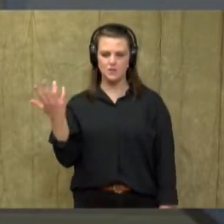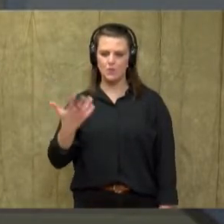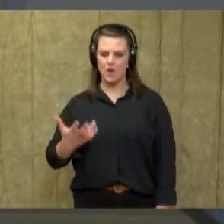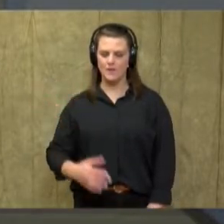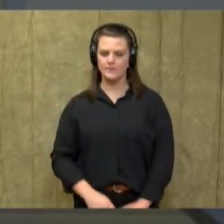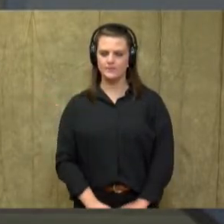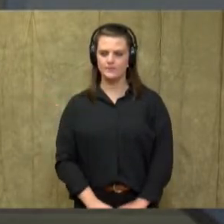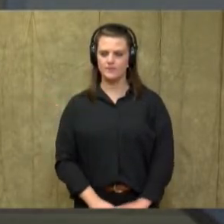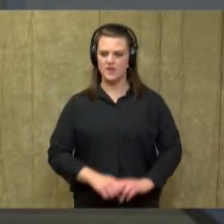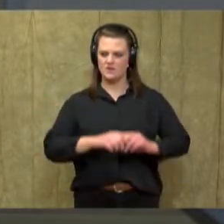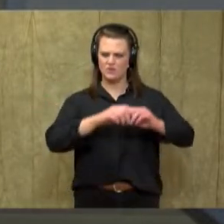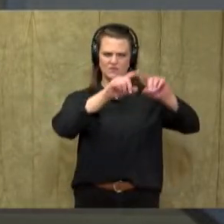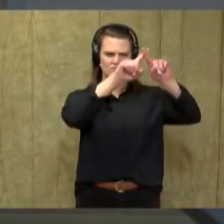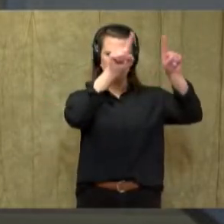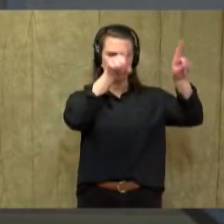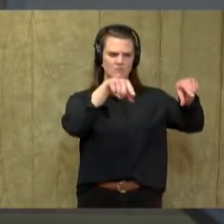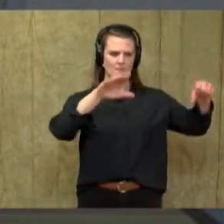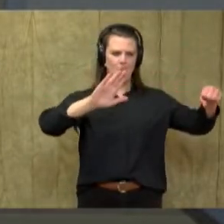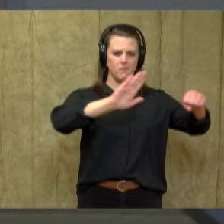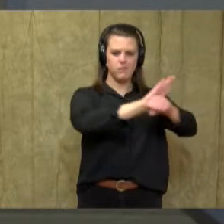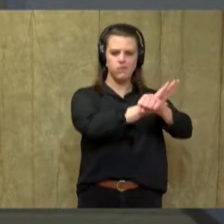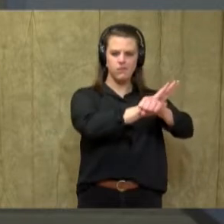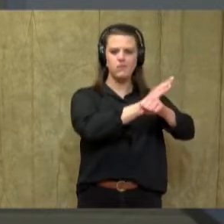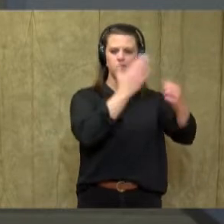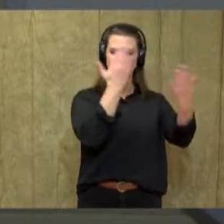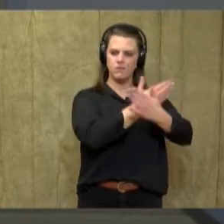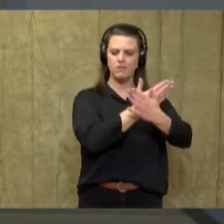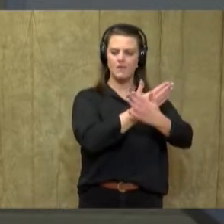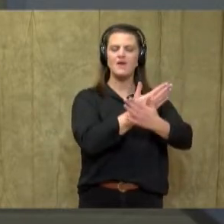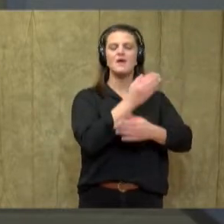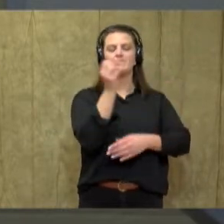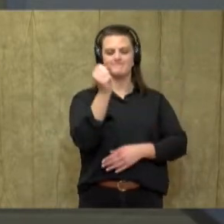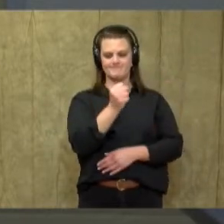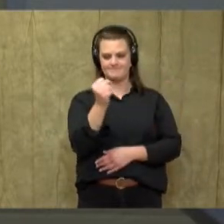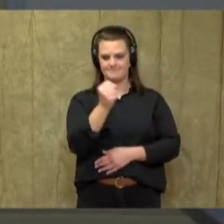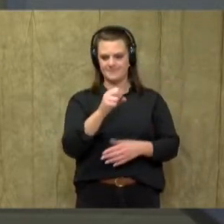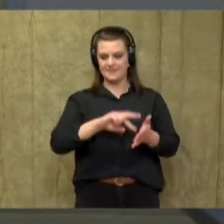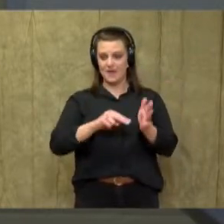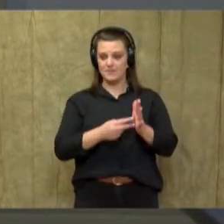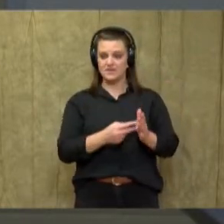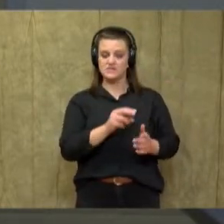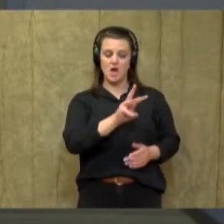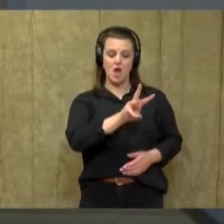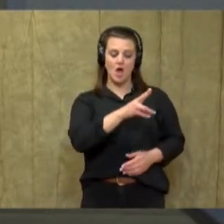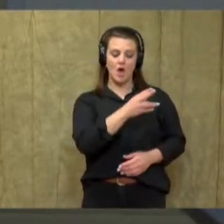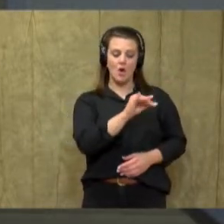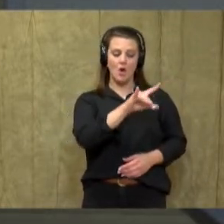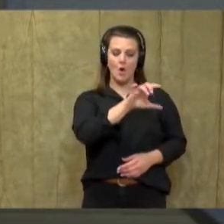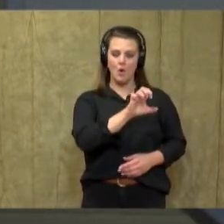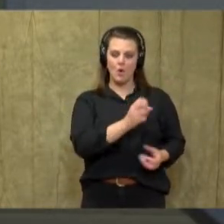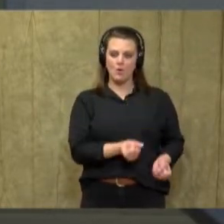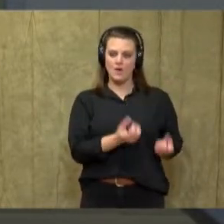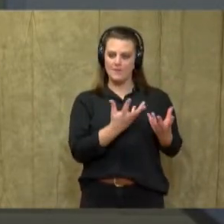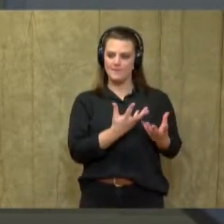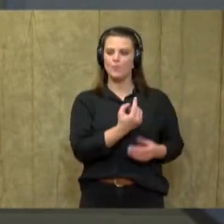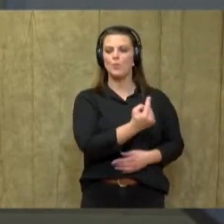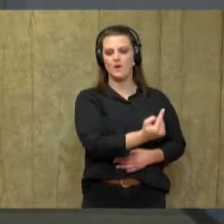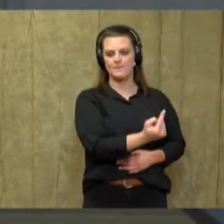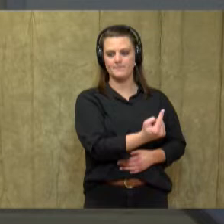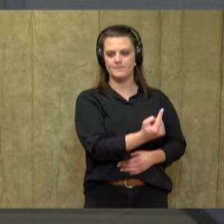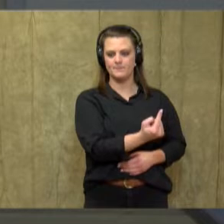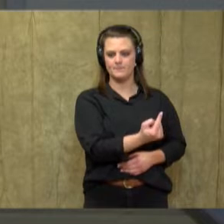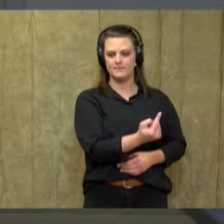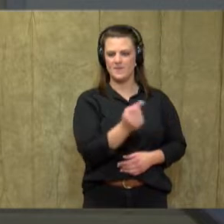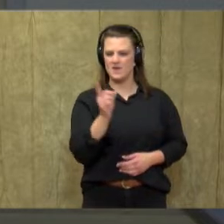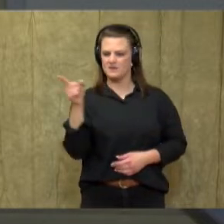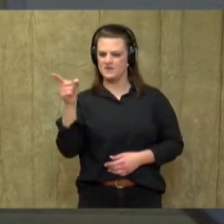have a hole shaded? We sure do, so that means we have 1 hole. All right, what